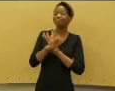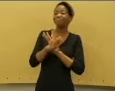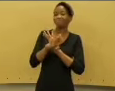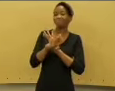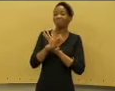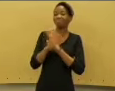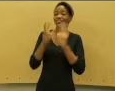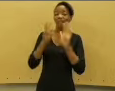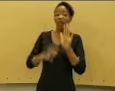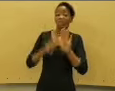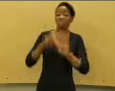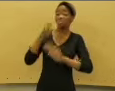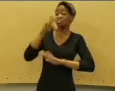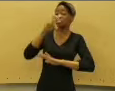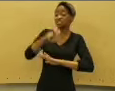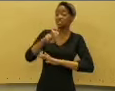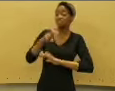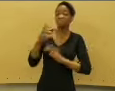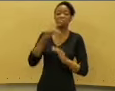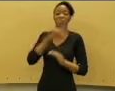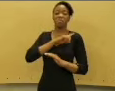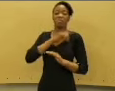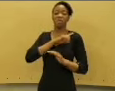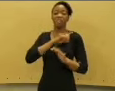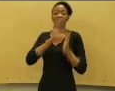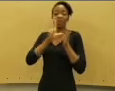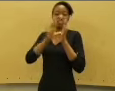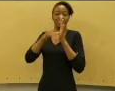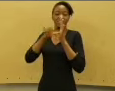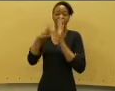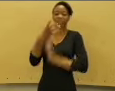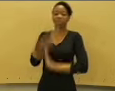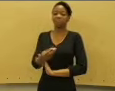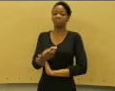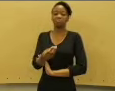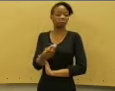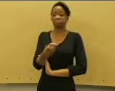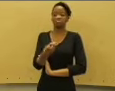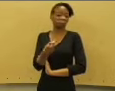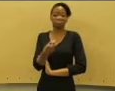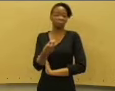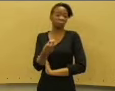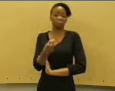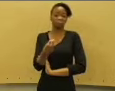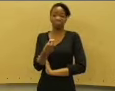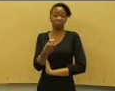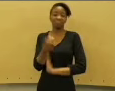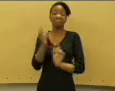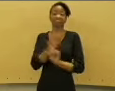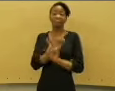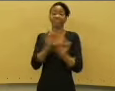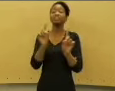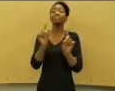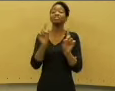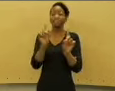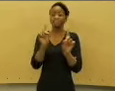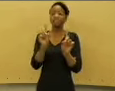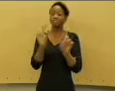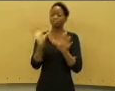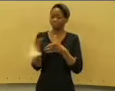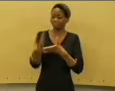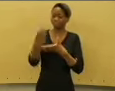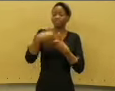because they're disabled. They're still going to experience that. And we need to be able to be in a space, or to have spaces, where you can